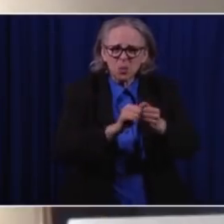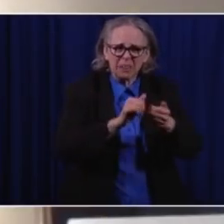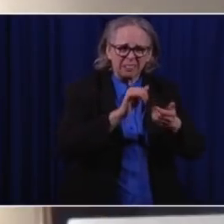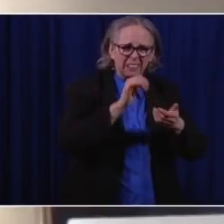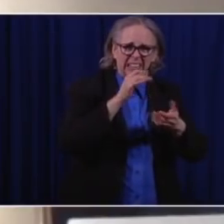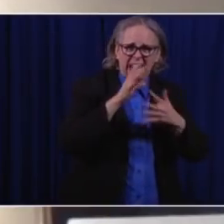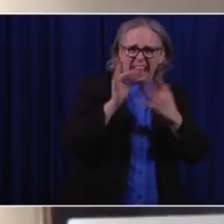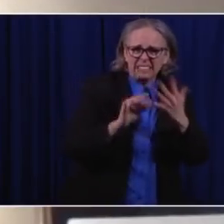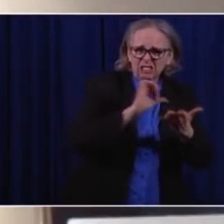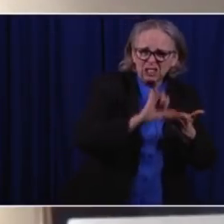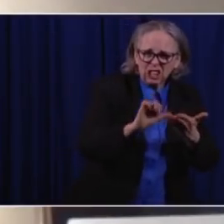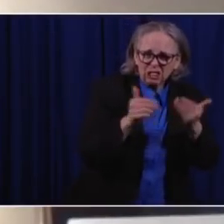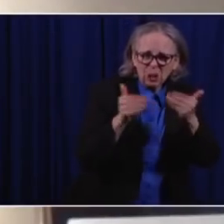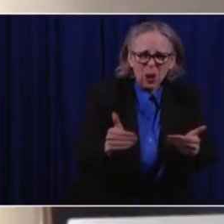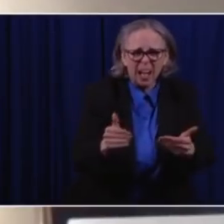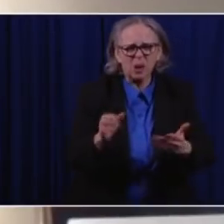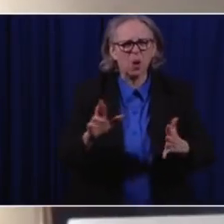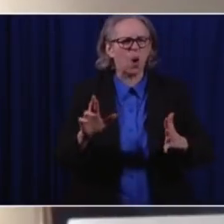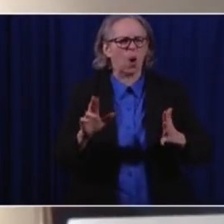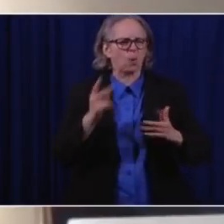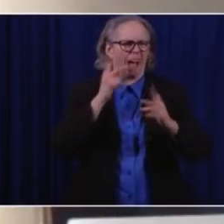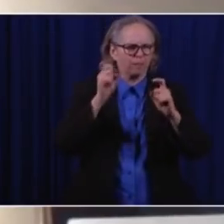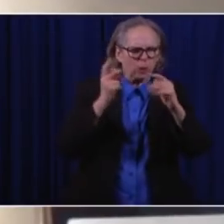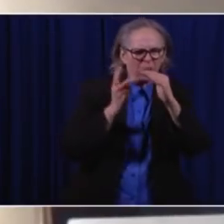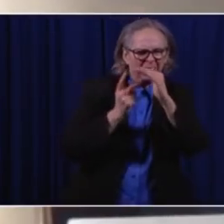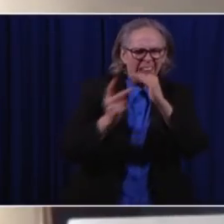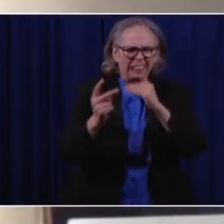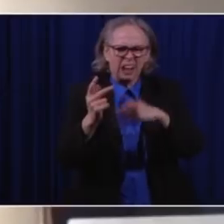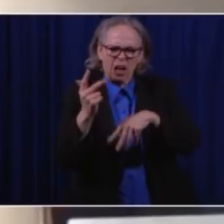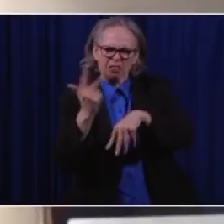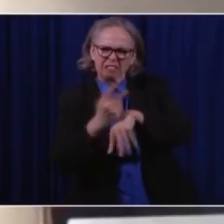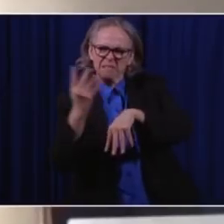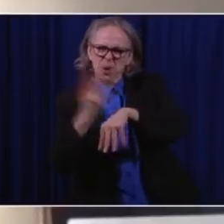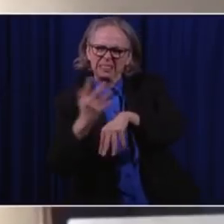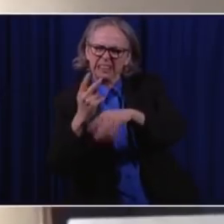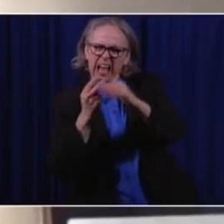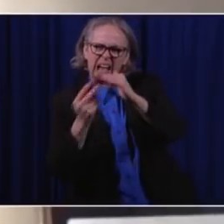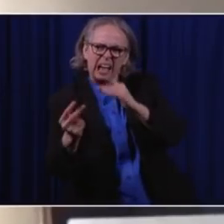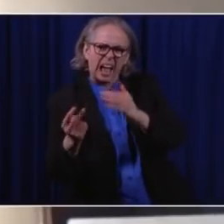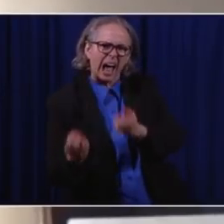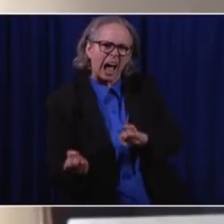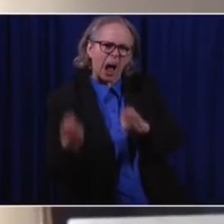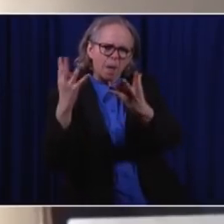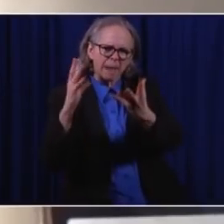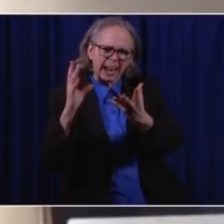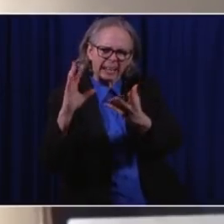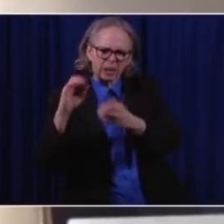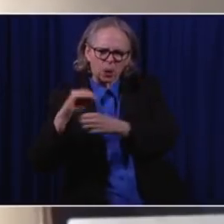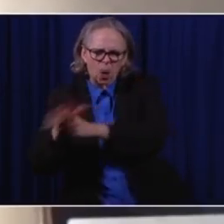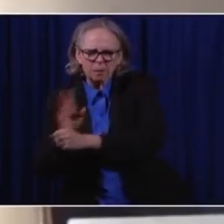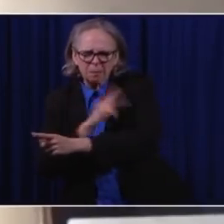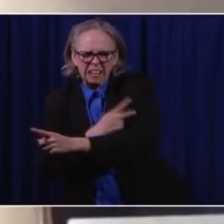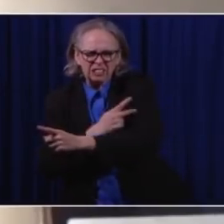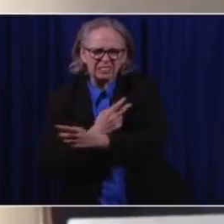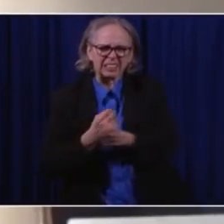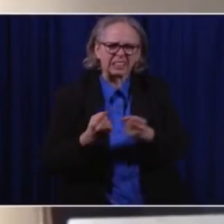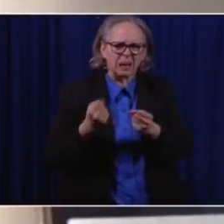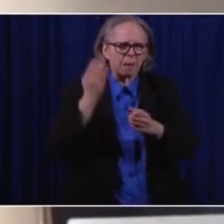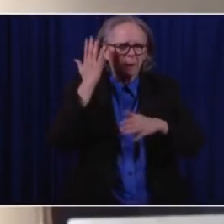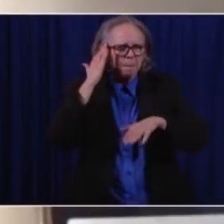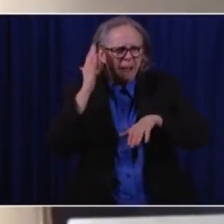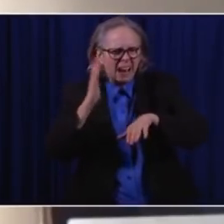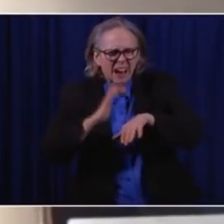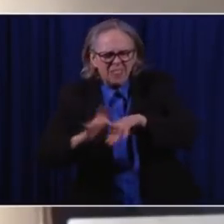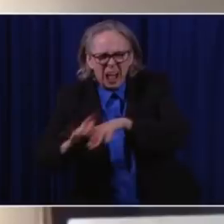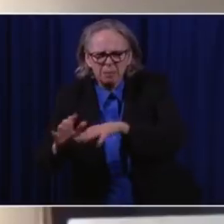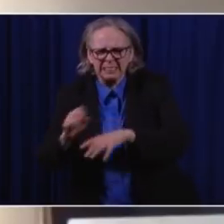look 3 or 4 days ahead and project how many beds we'll have, how many COVID patients we'll have, how many staff we will have, and we begin to